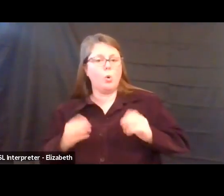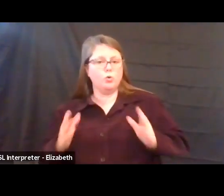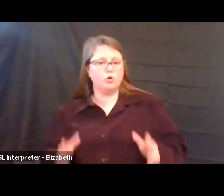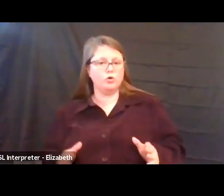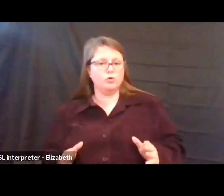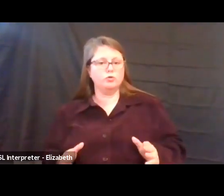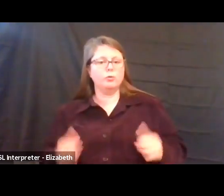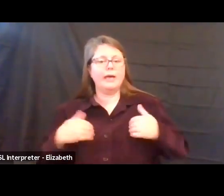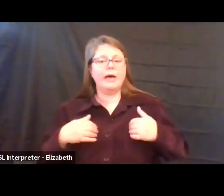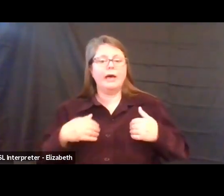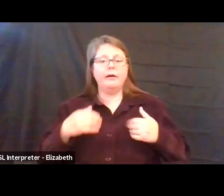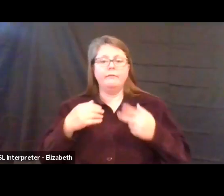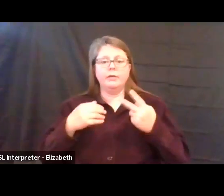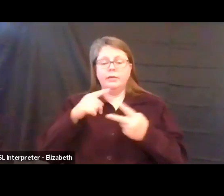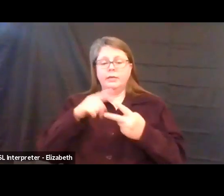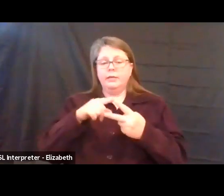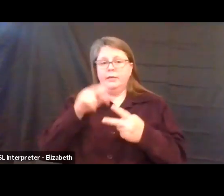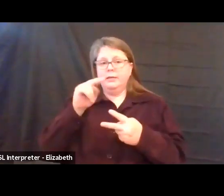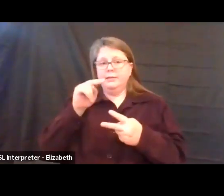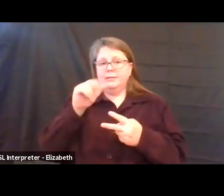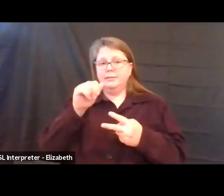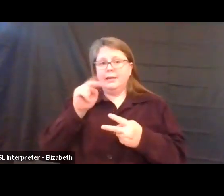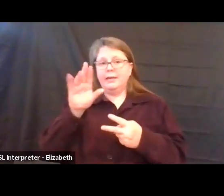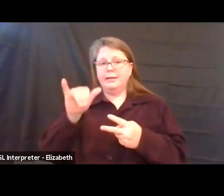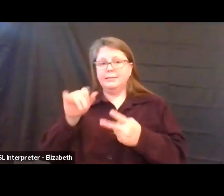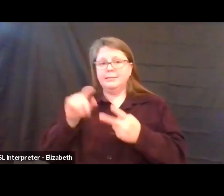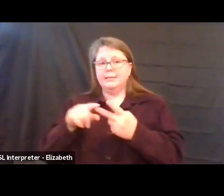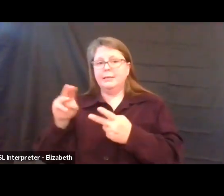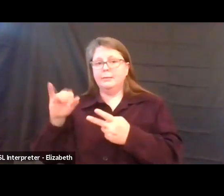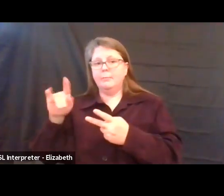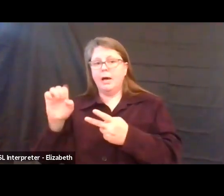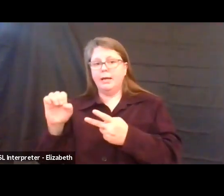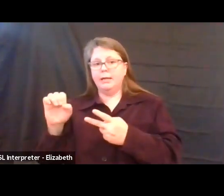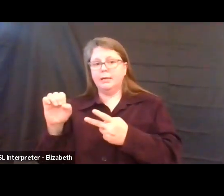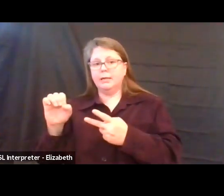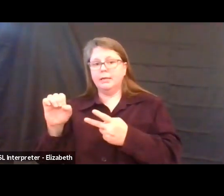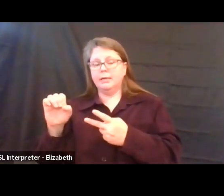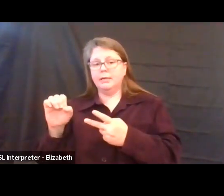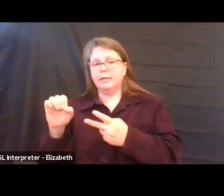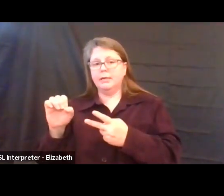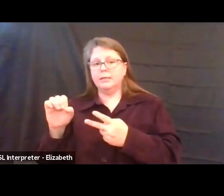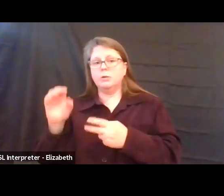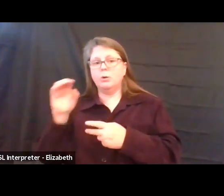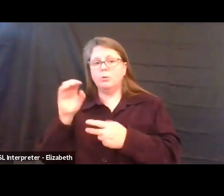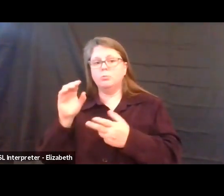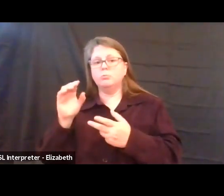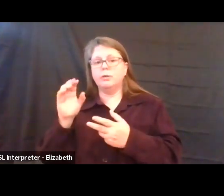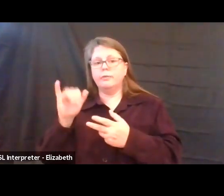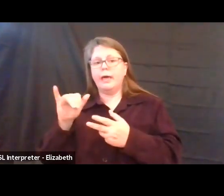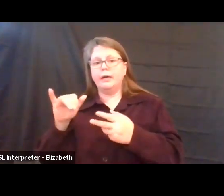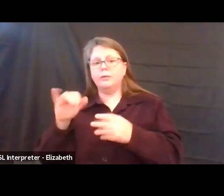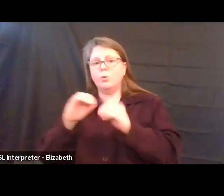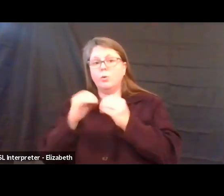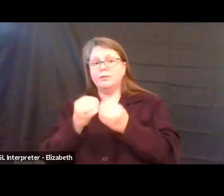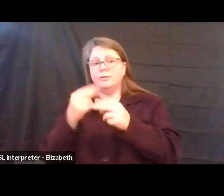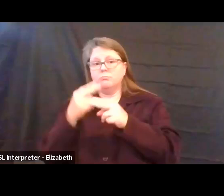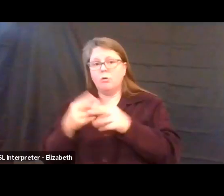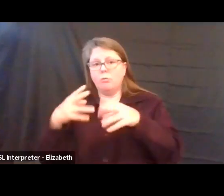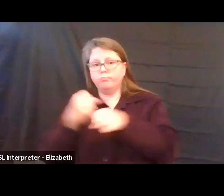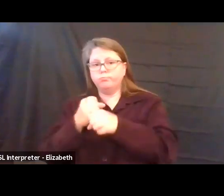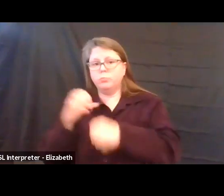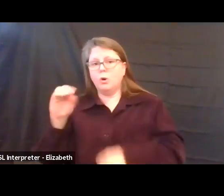say a couple of sentences about what OSTA does and how it might be able to assist people. I can do that,